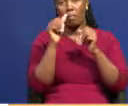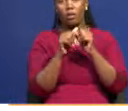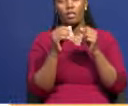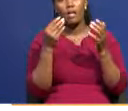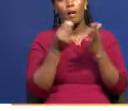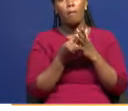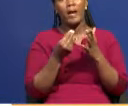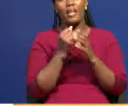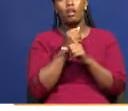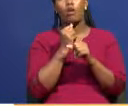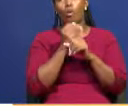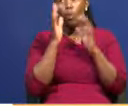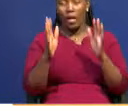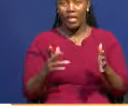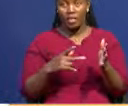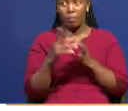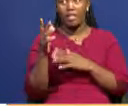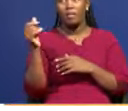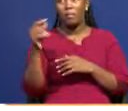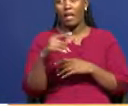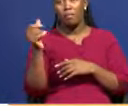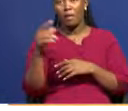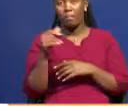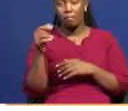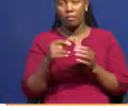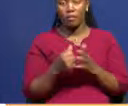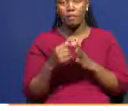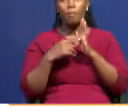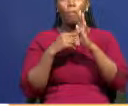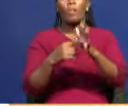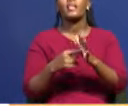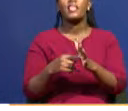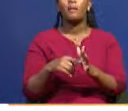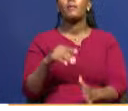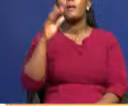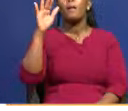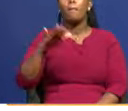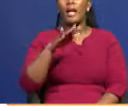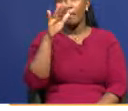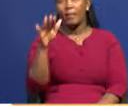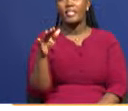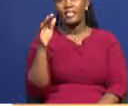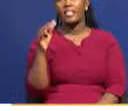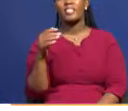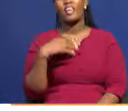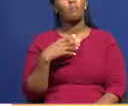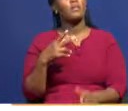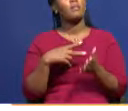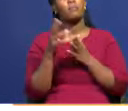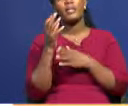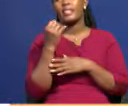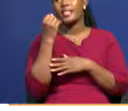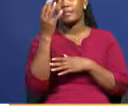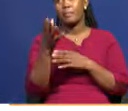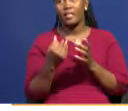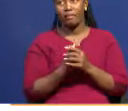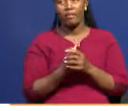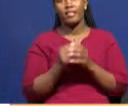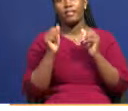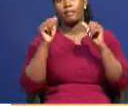For example, parliamentarians and people of higher cadre mm-hmm. and all these people who occupy this state office mm-hmm. can